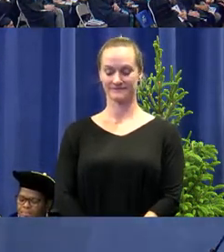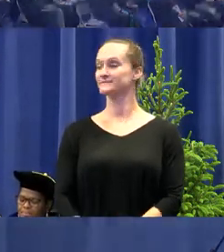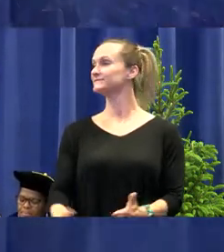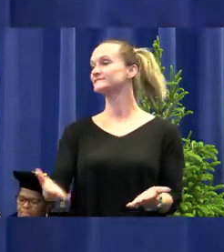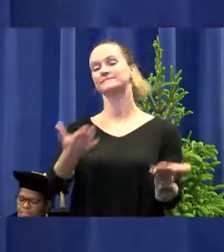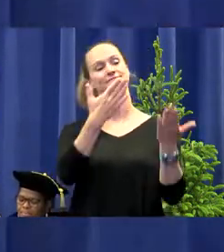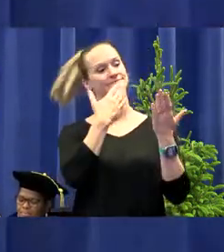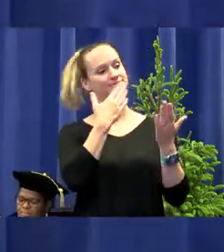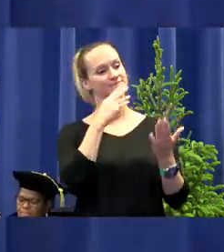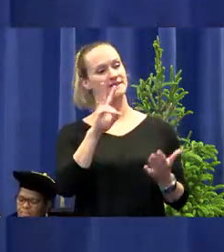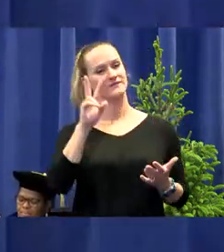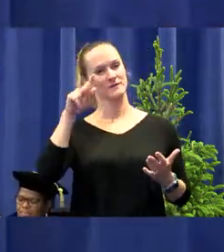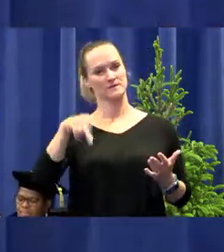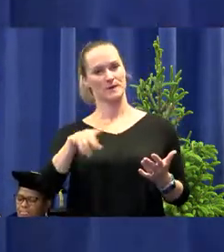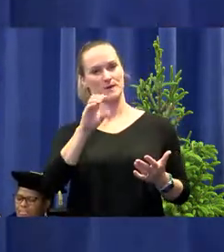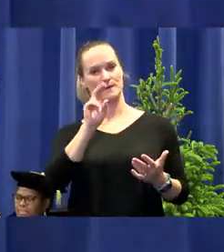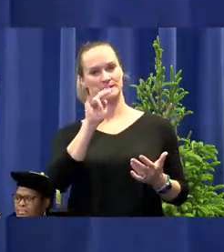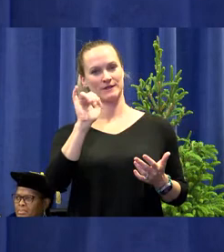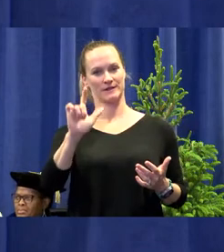Thank you, Vice President O'Neill.